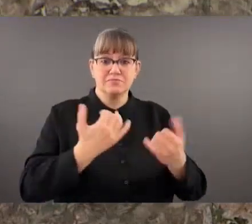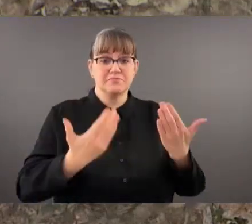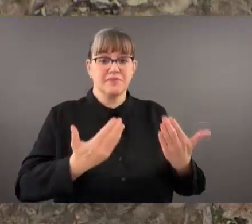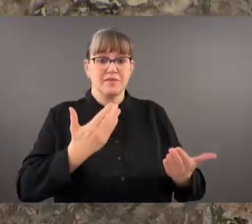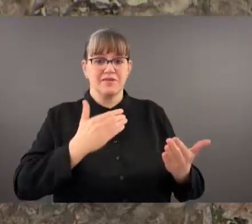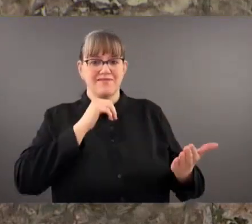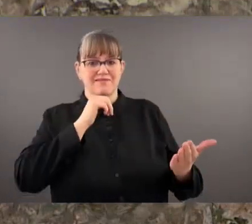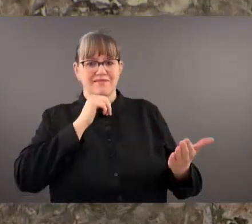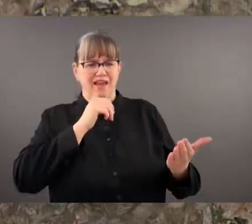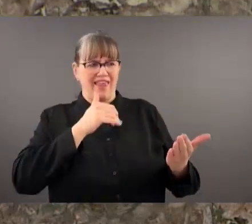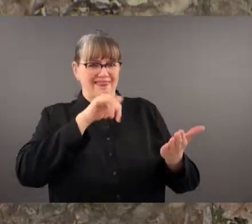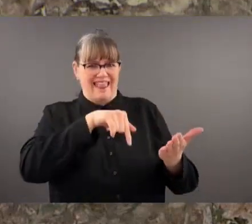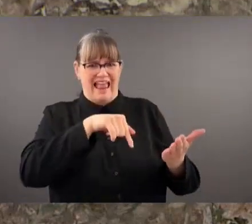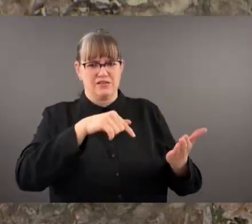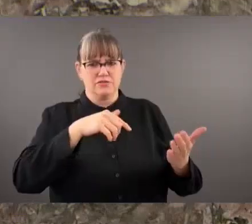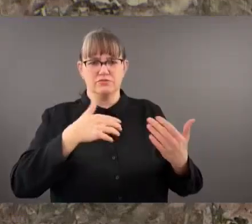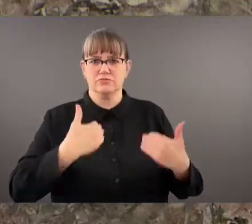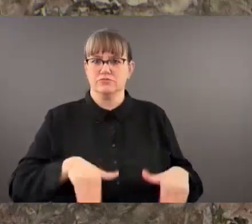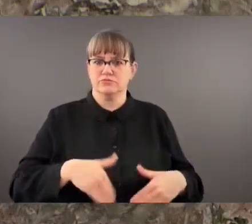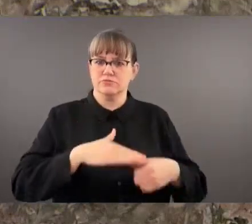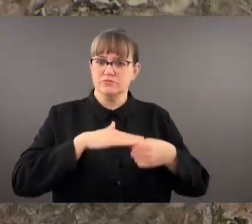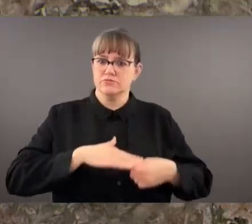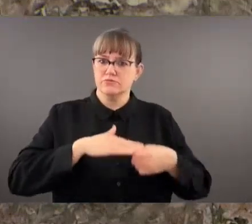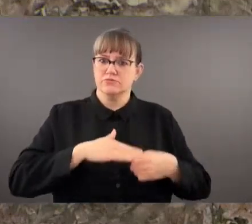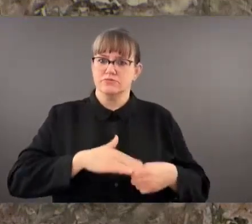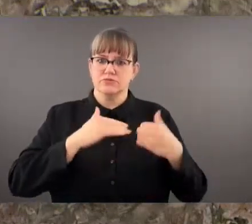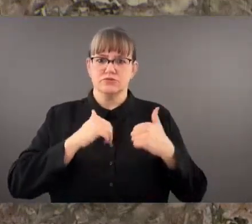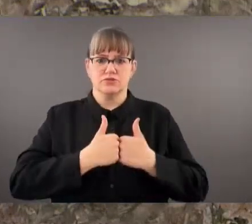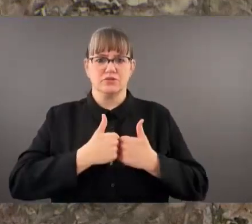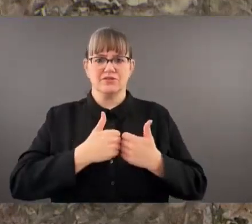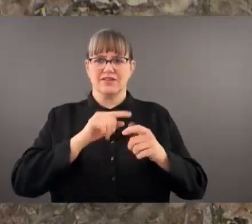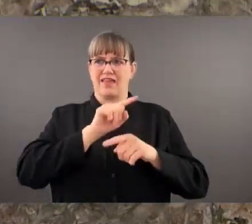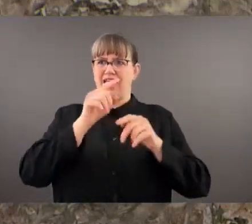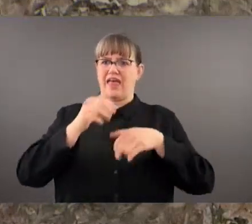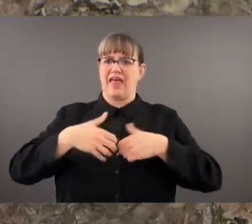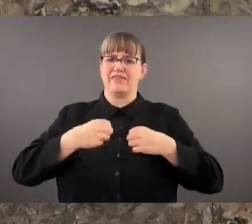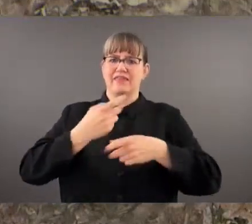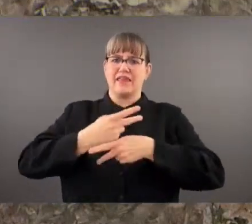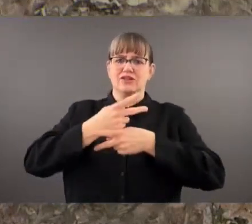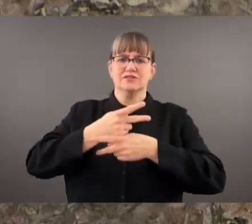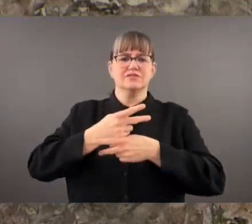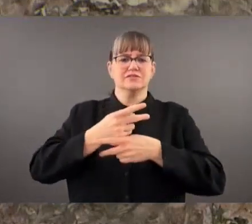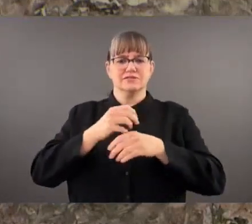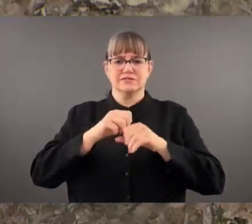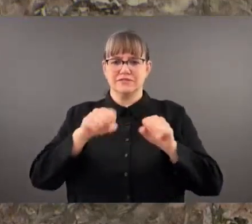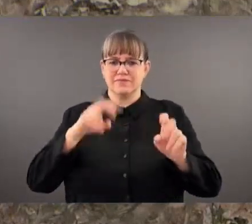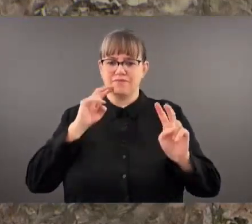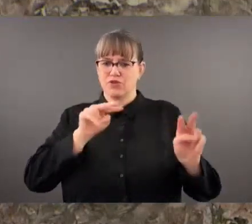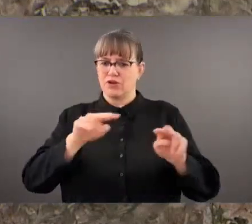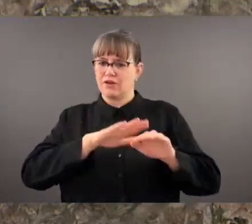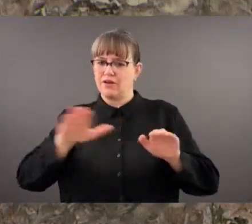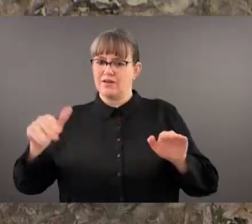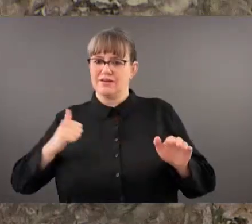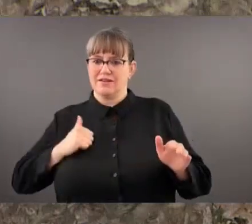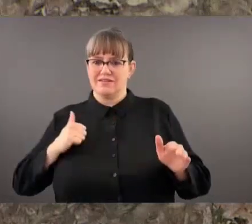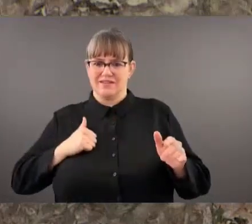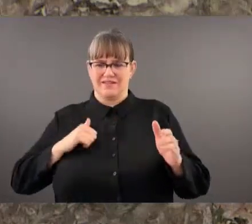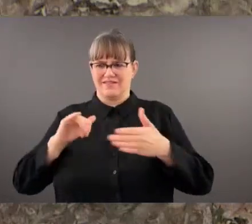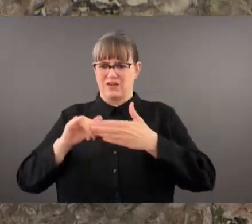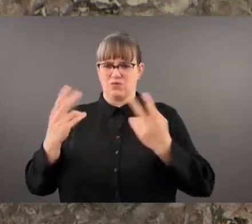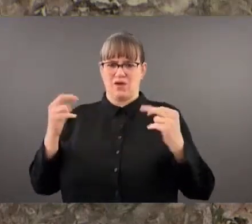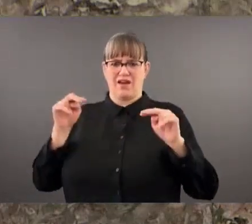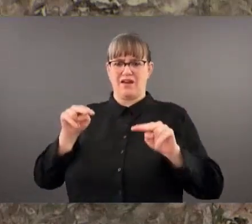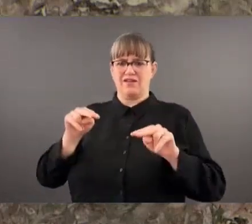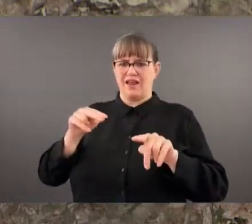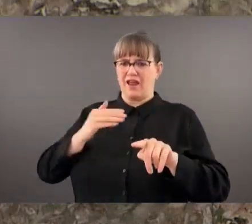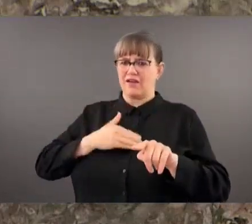system nationally and even further. Mr. Speaker, that's why we have to continue the work that we've been doing. Mr. Speaker, that's why